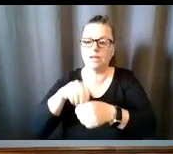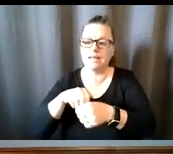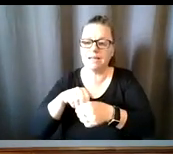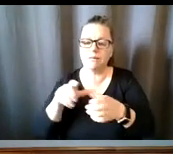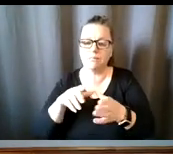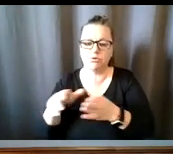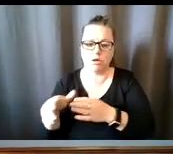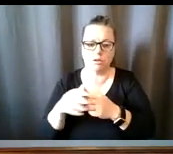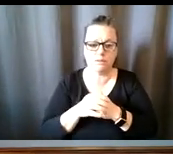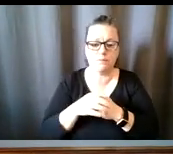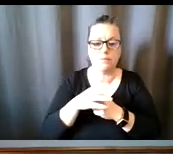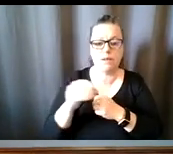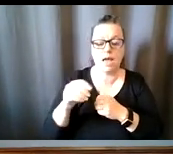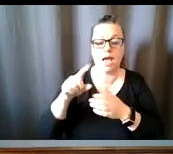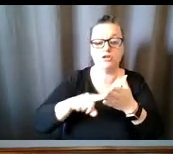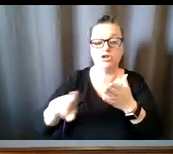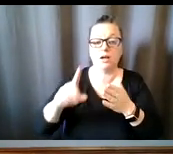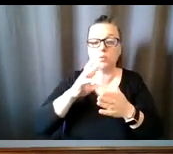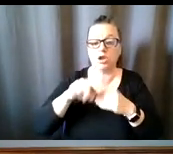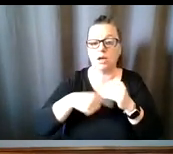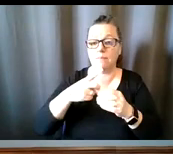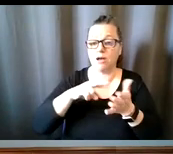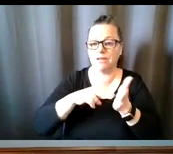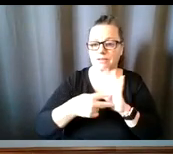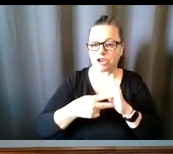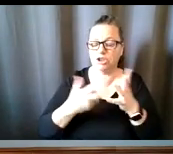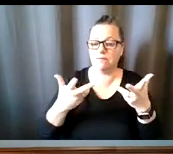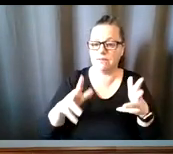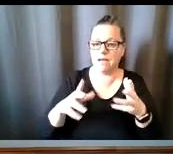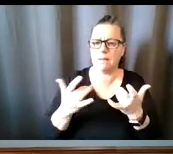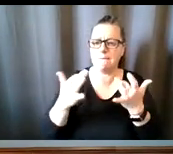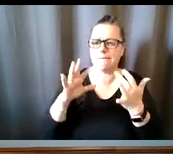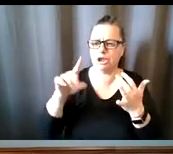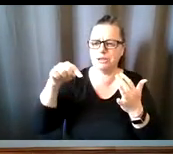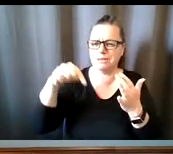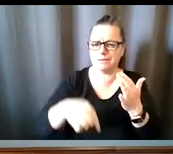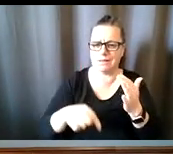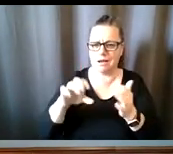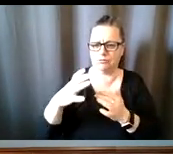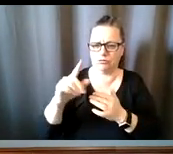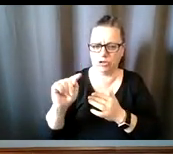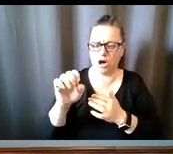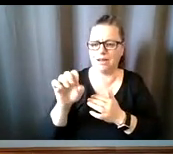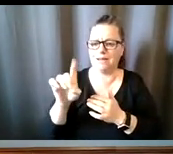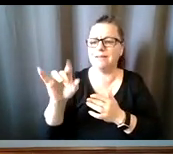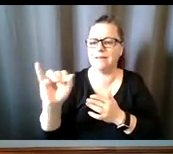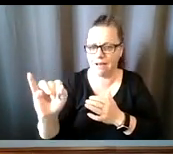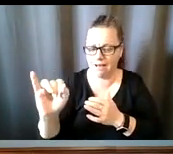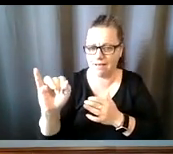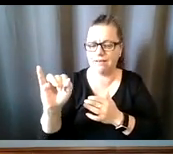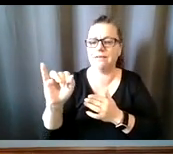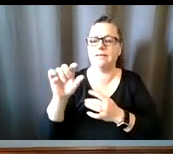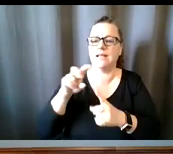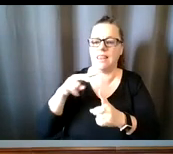boards. Check, we'll talk about a definition of done, burn down charts, and applying an EDI or equity, diversity, and inclusion